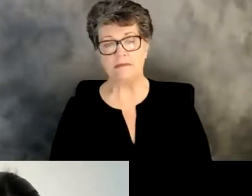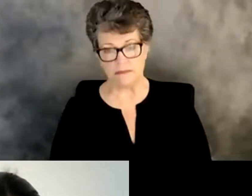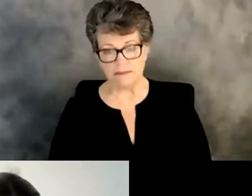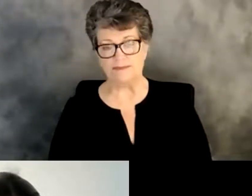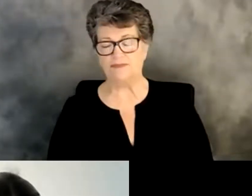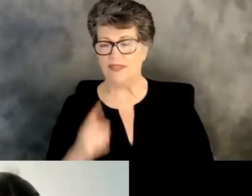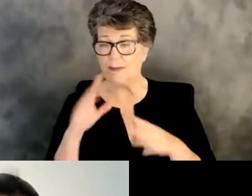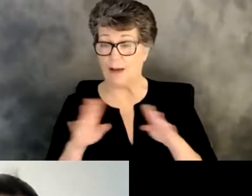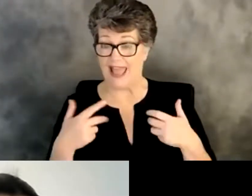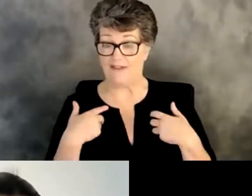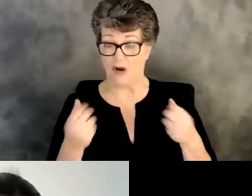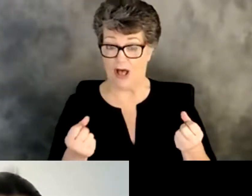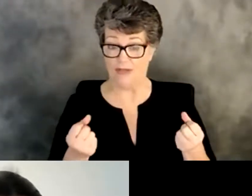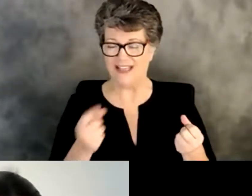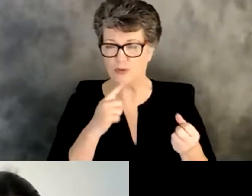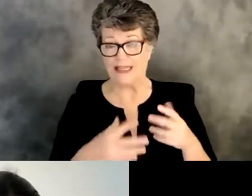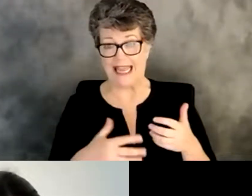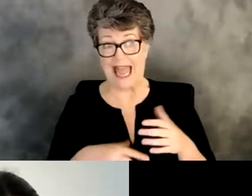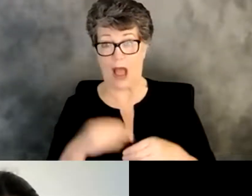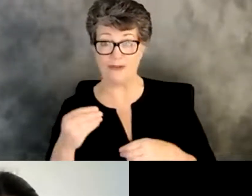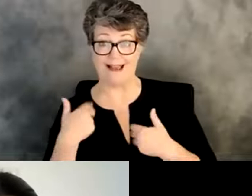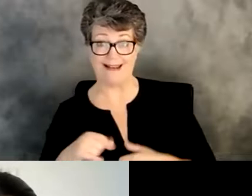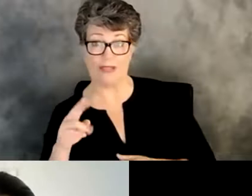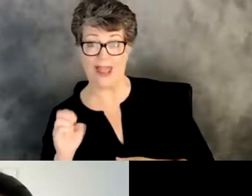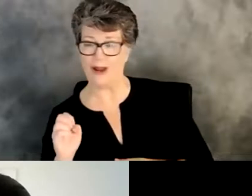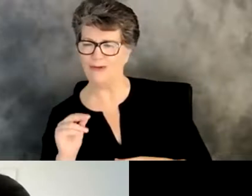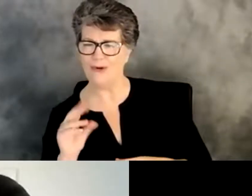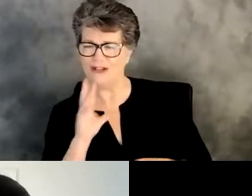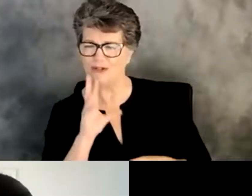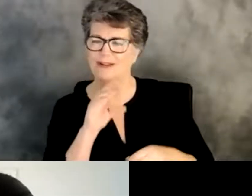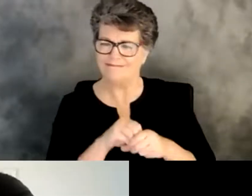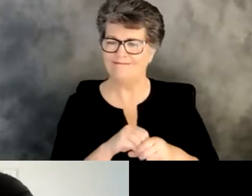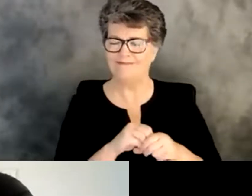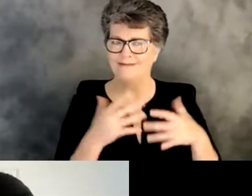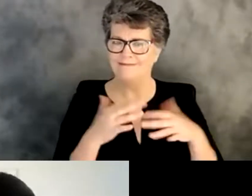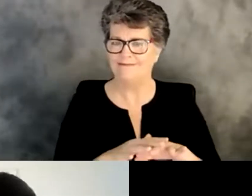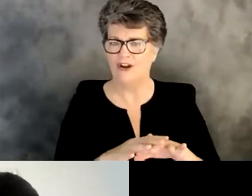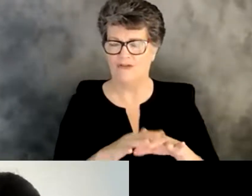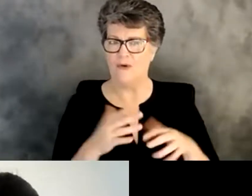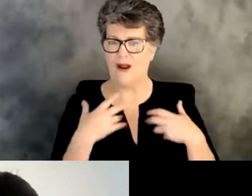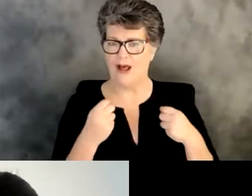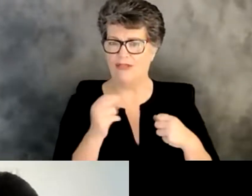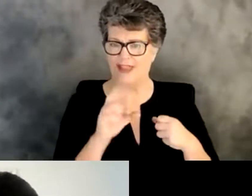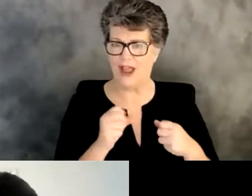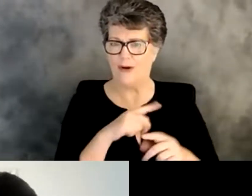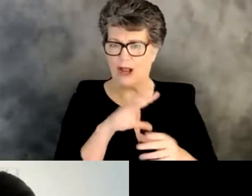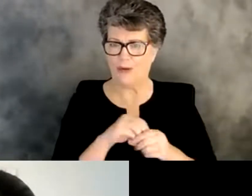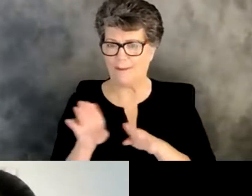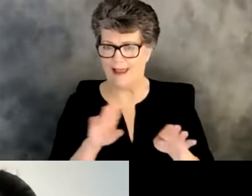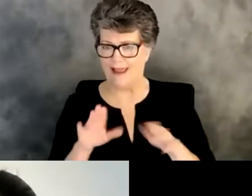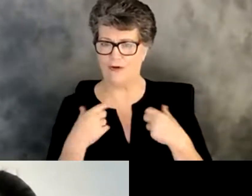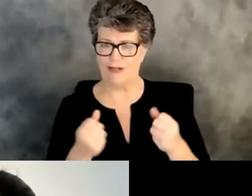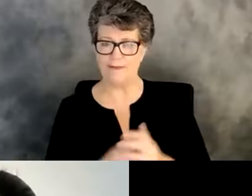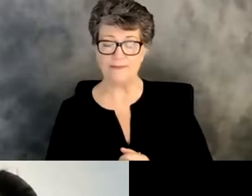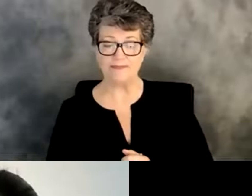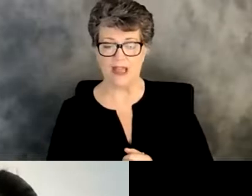health as really outside of healthcare, but it's not, right? And we're really working on that integration now. So that's one. And then the other thing is, I